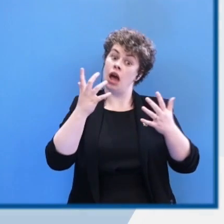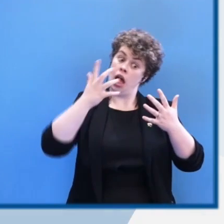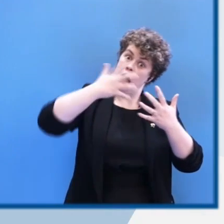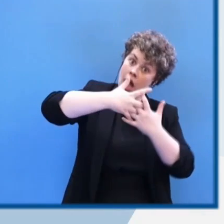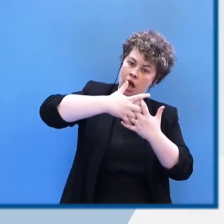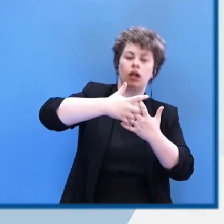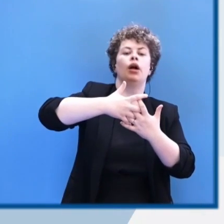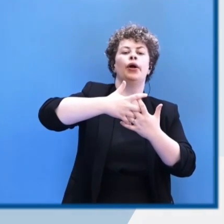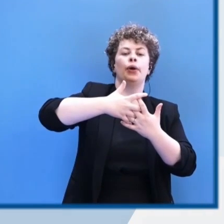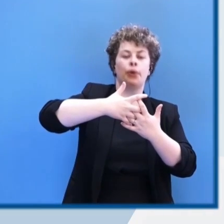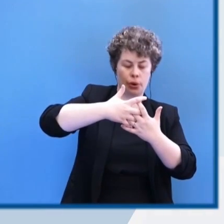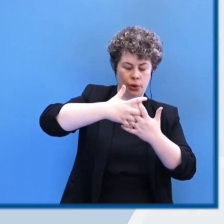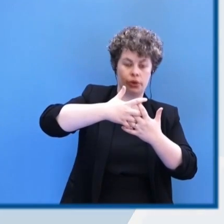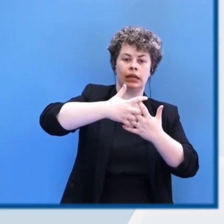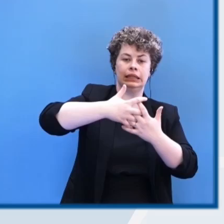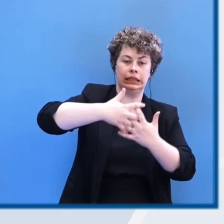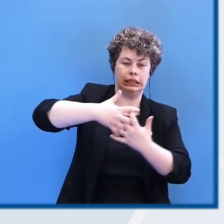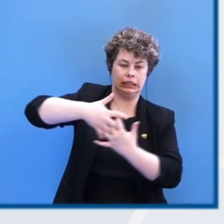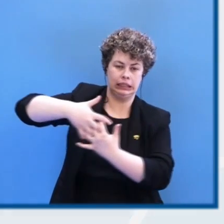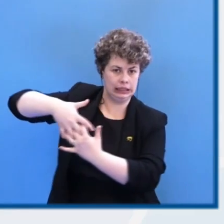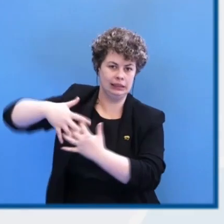you very much.